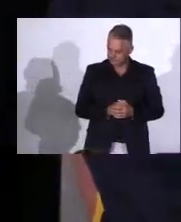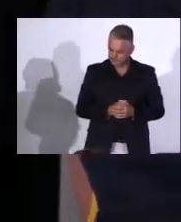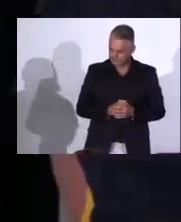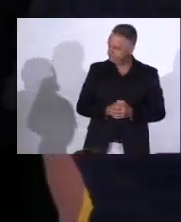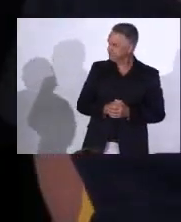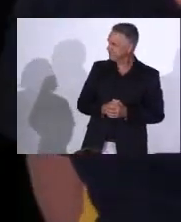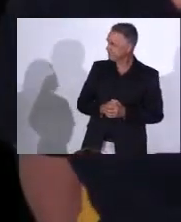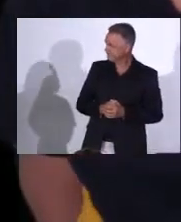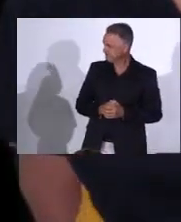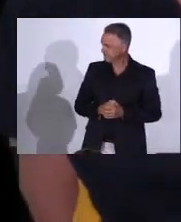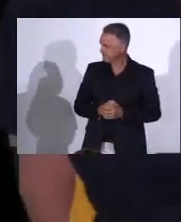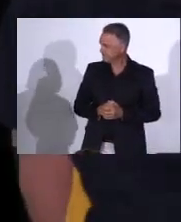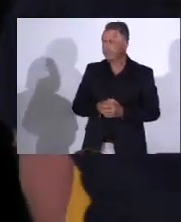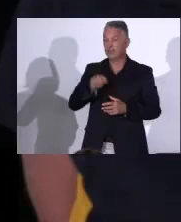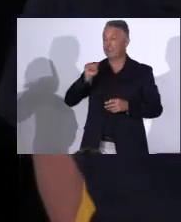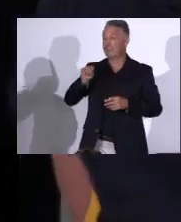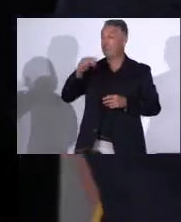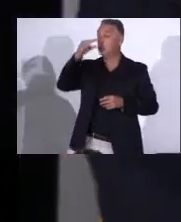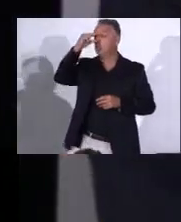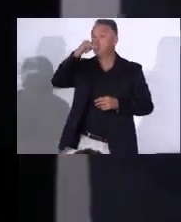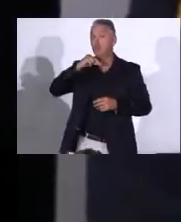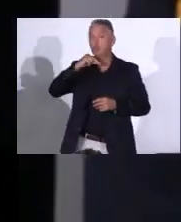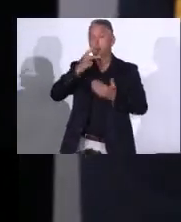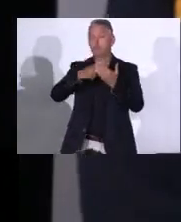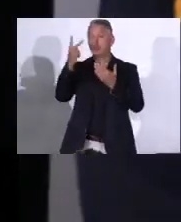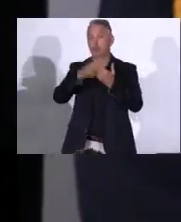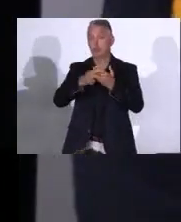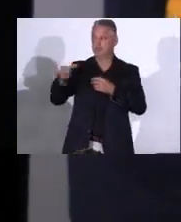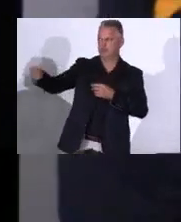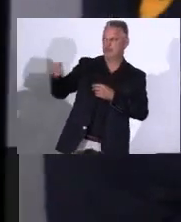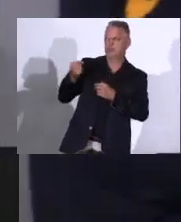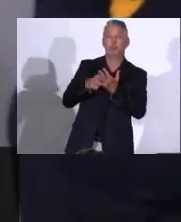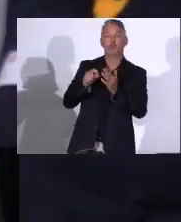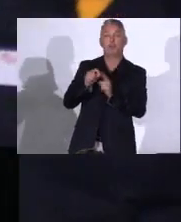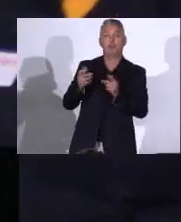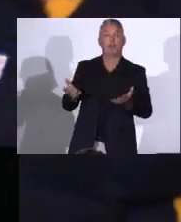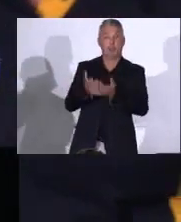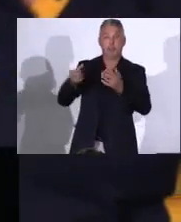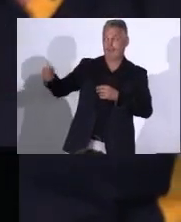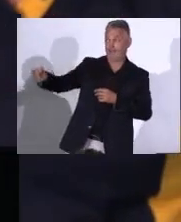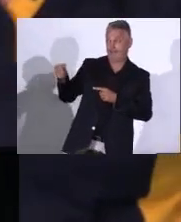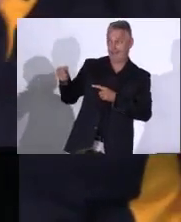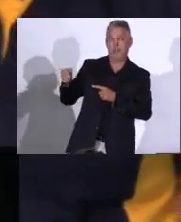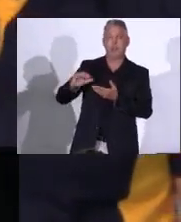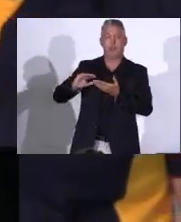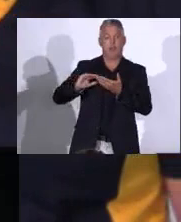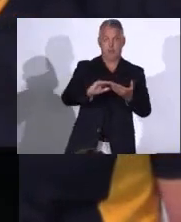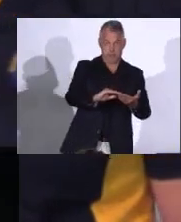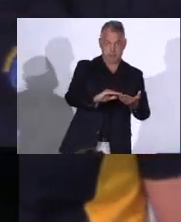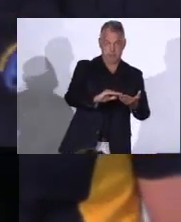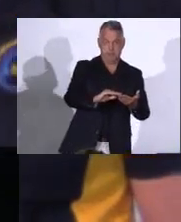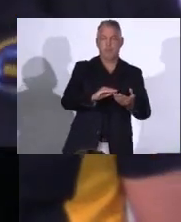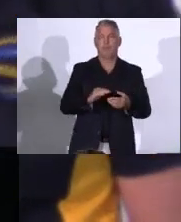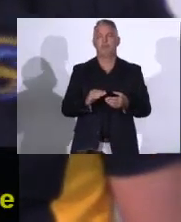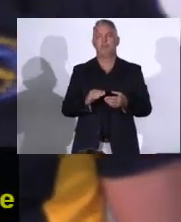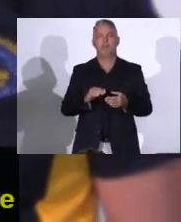So like I said, as part of that youth program, bringing those rep players in, what we really found was we had the kids who come